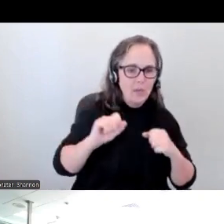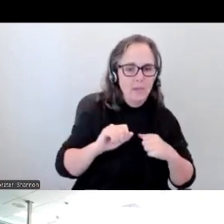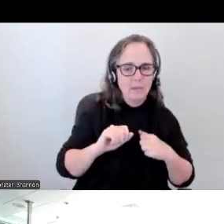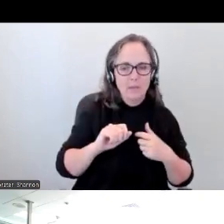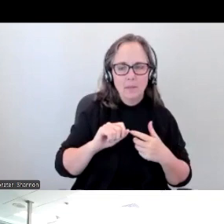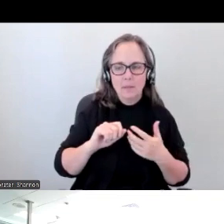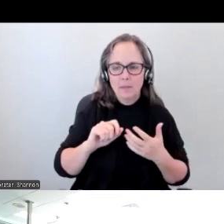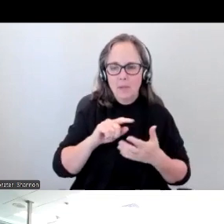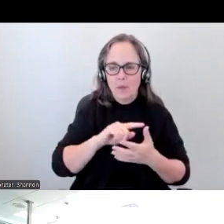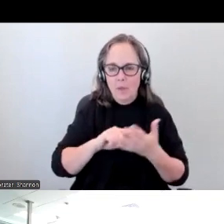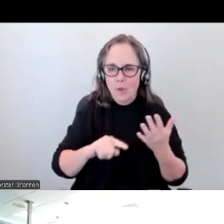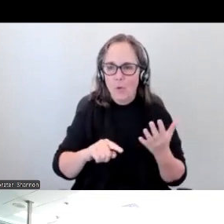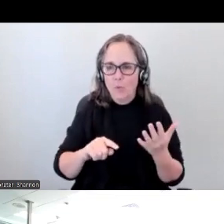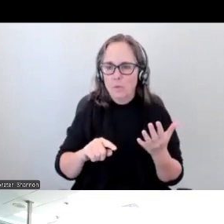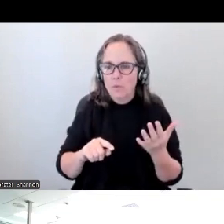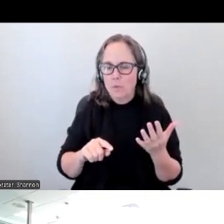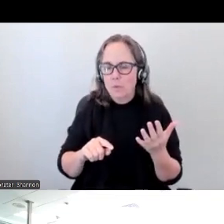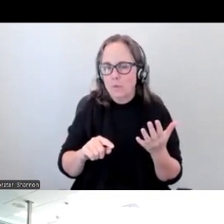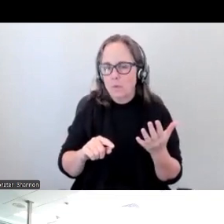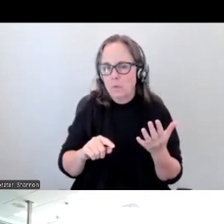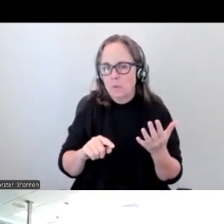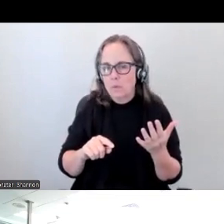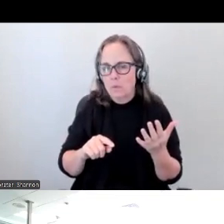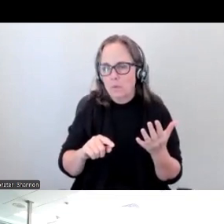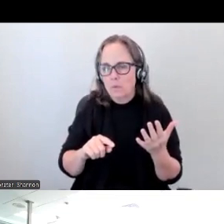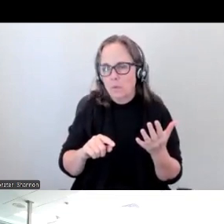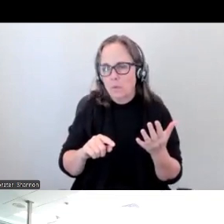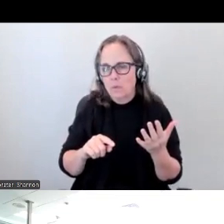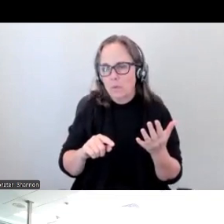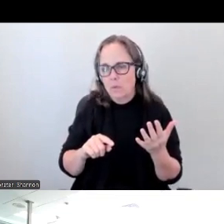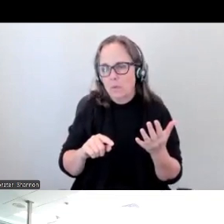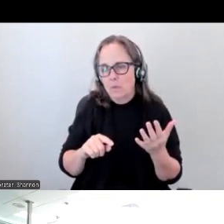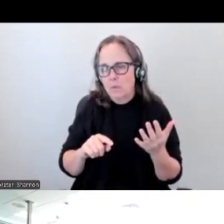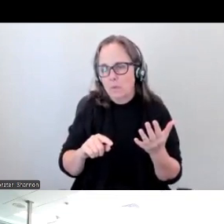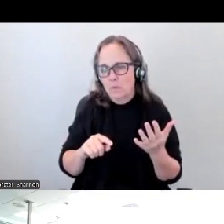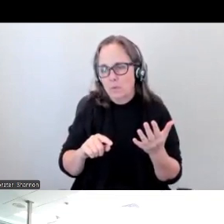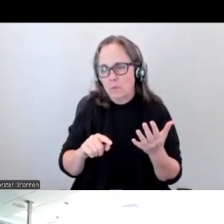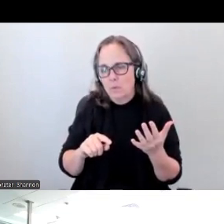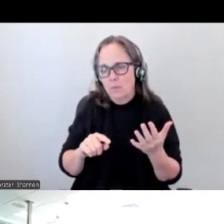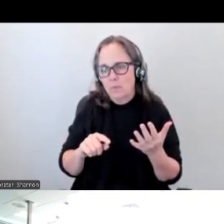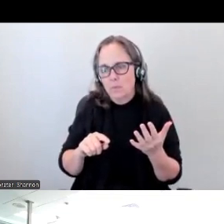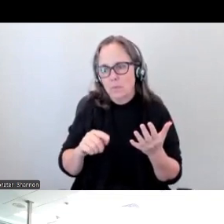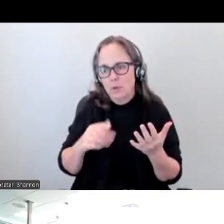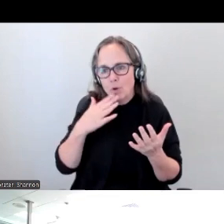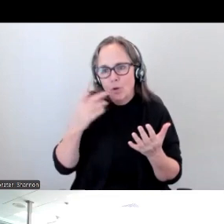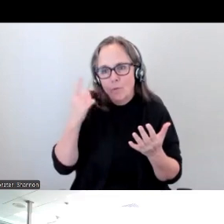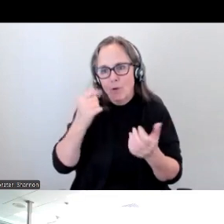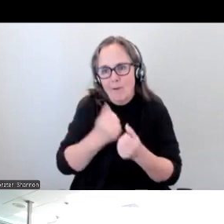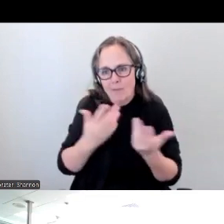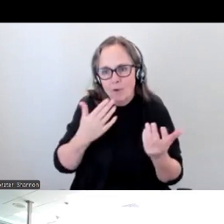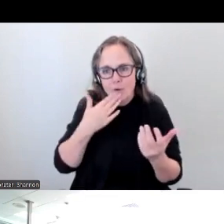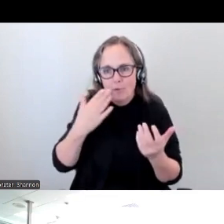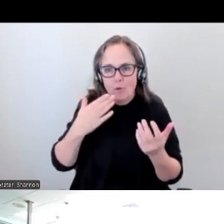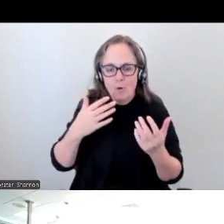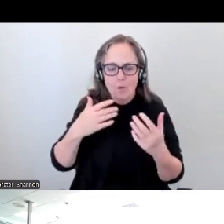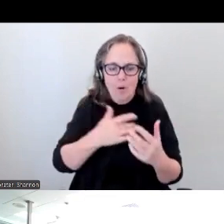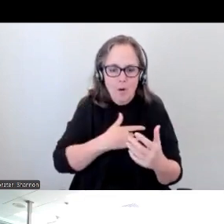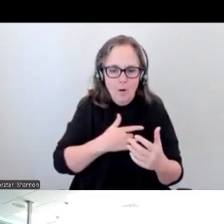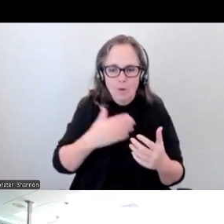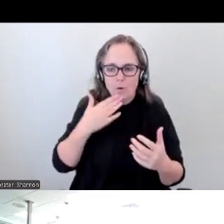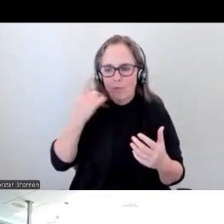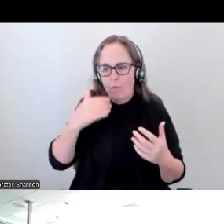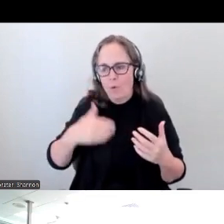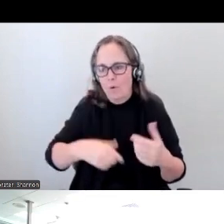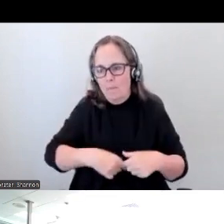know, these things. It's kind of like once these things. These tick all the boxes. They're good for your digestive health. They're good for your cardiovascular health. They're good for